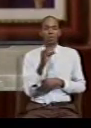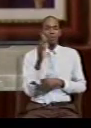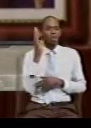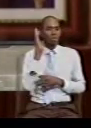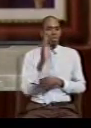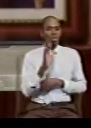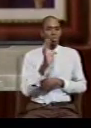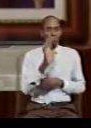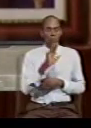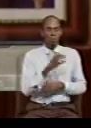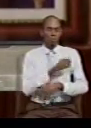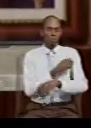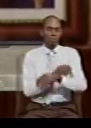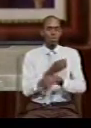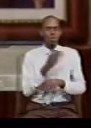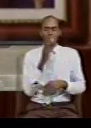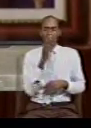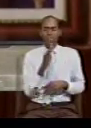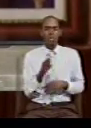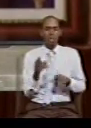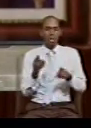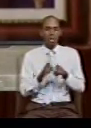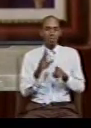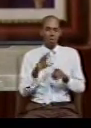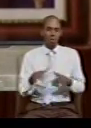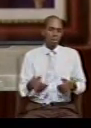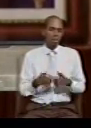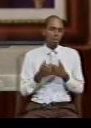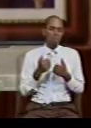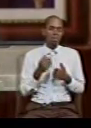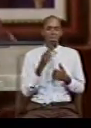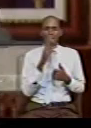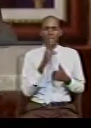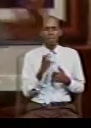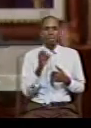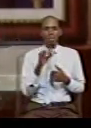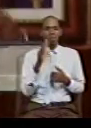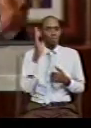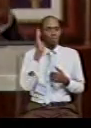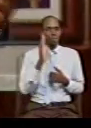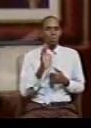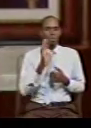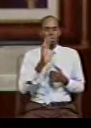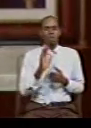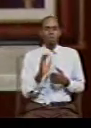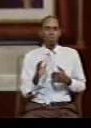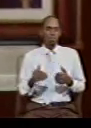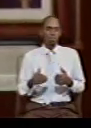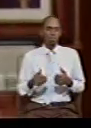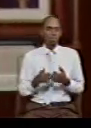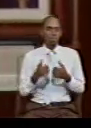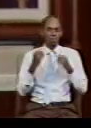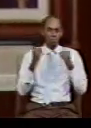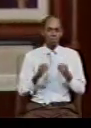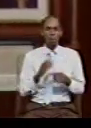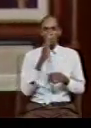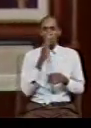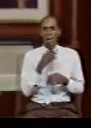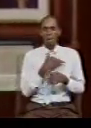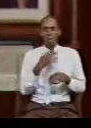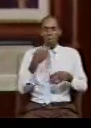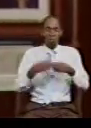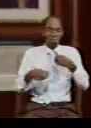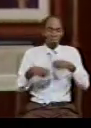the challenges are, so shall your strength be. As the difficulties increase, and as